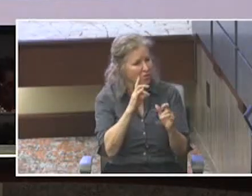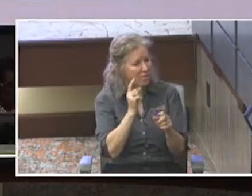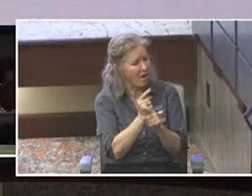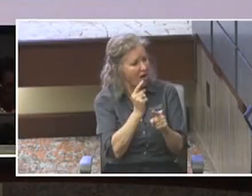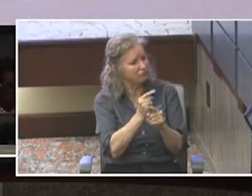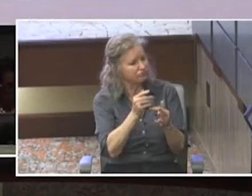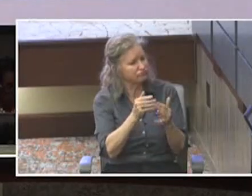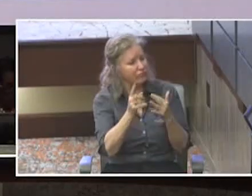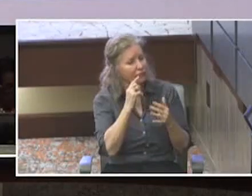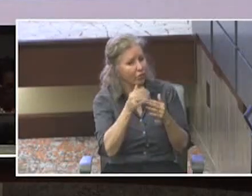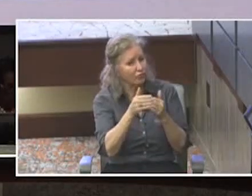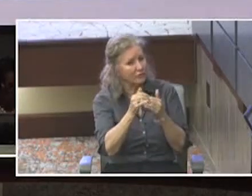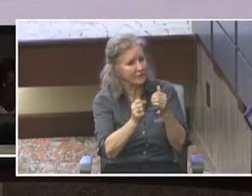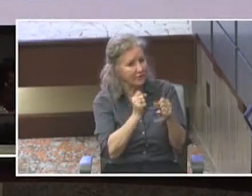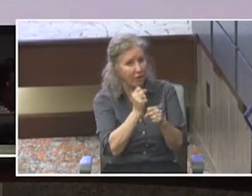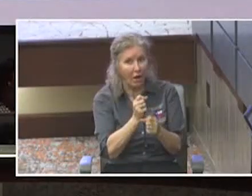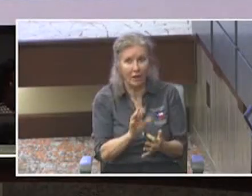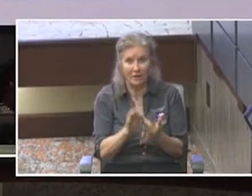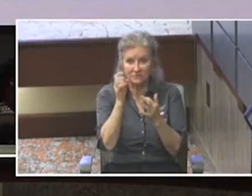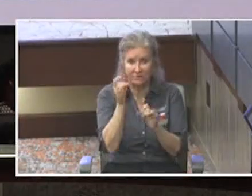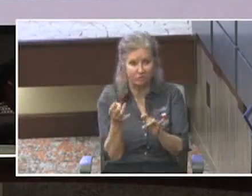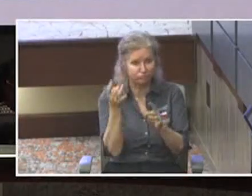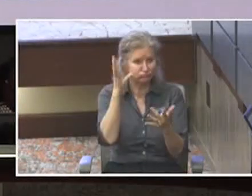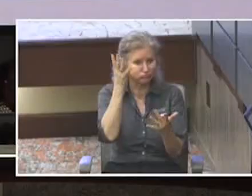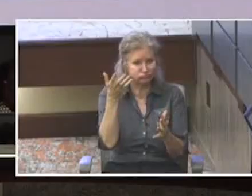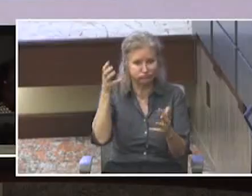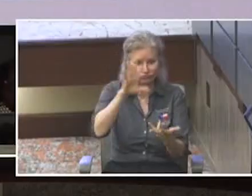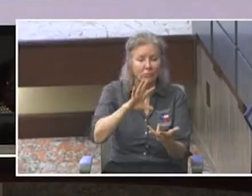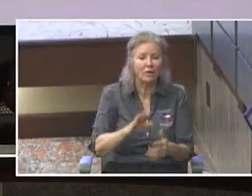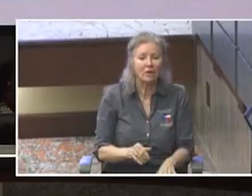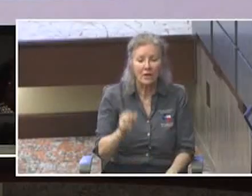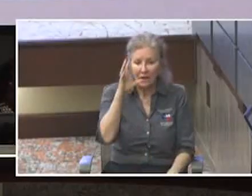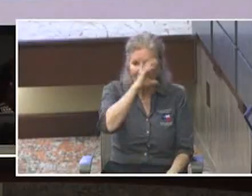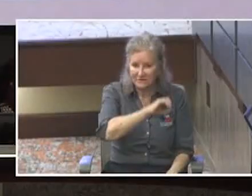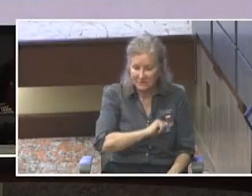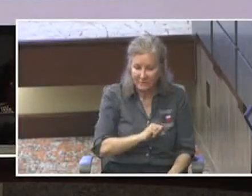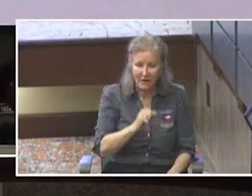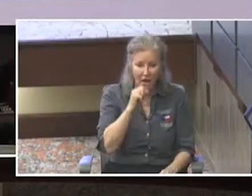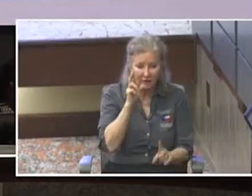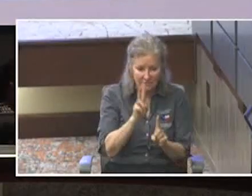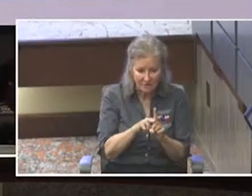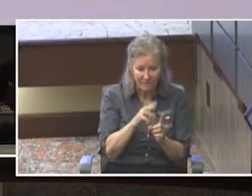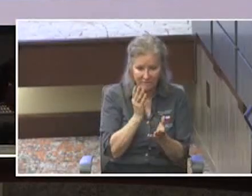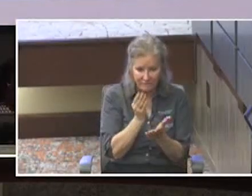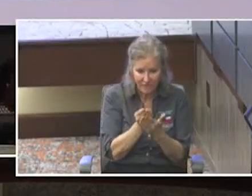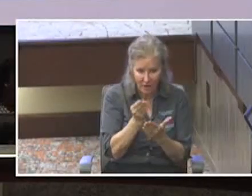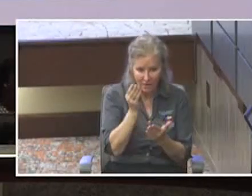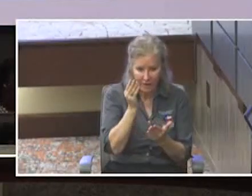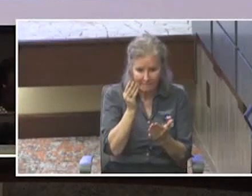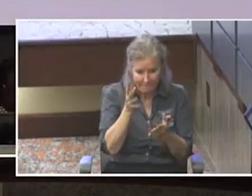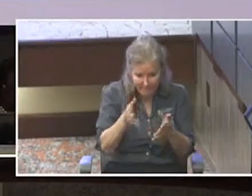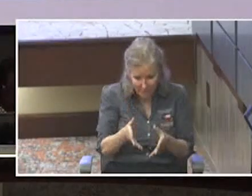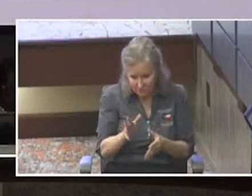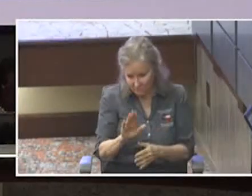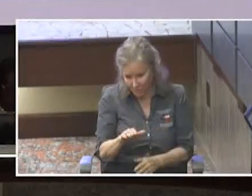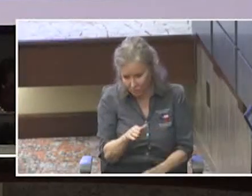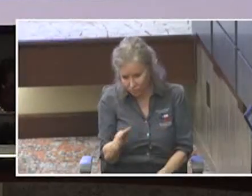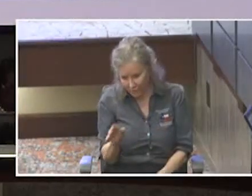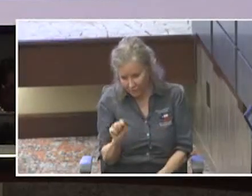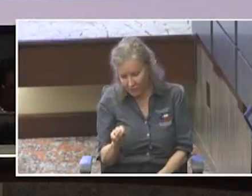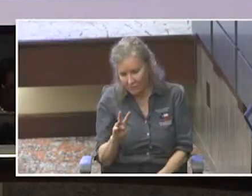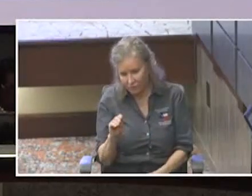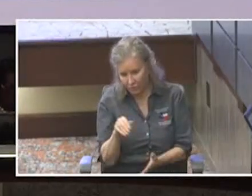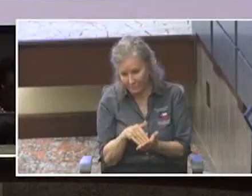something changes. Estimated unassigned fund balance at the bottom right is about $40